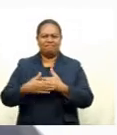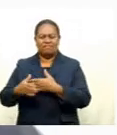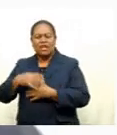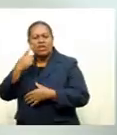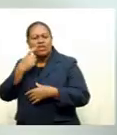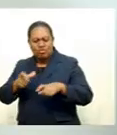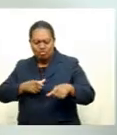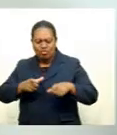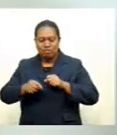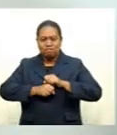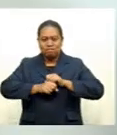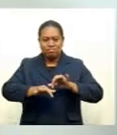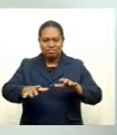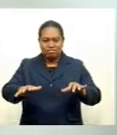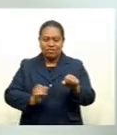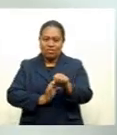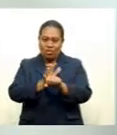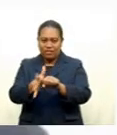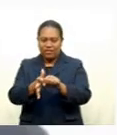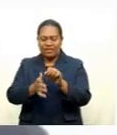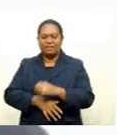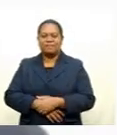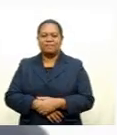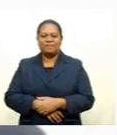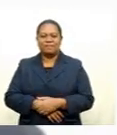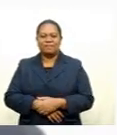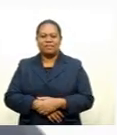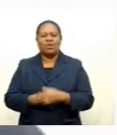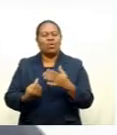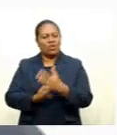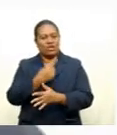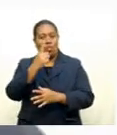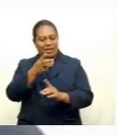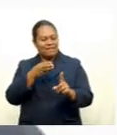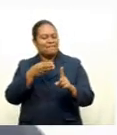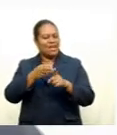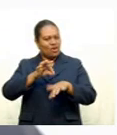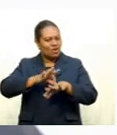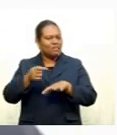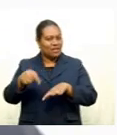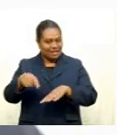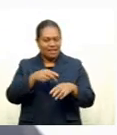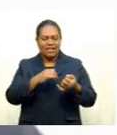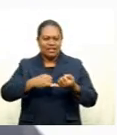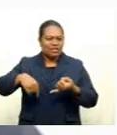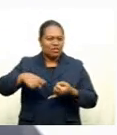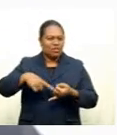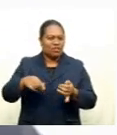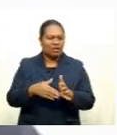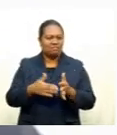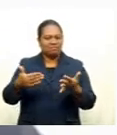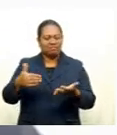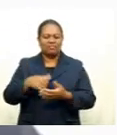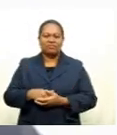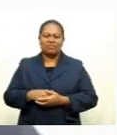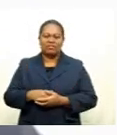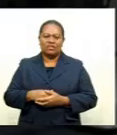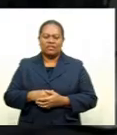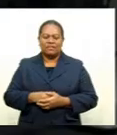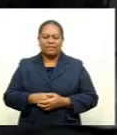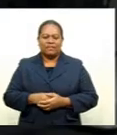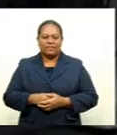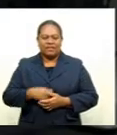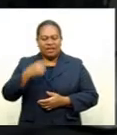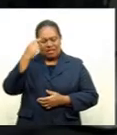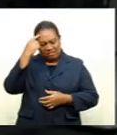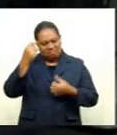control the spread, when you only have one main hospital in the country, that's critical to your health infrastructure. So I think